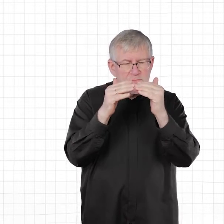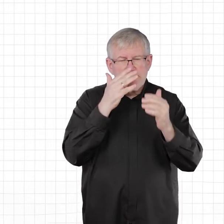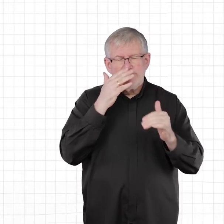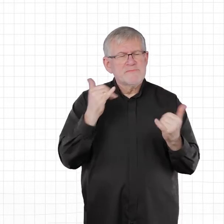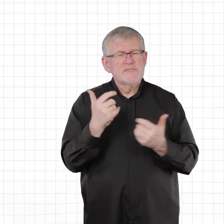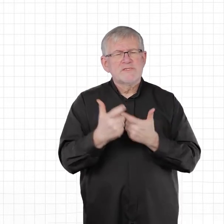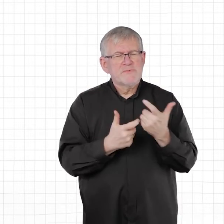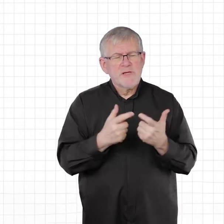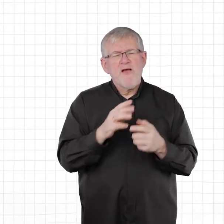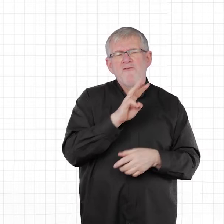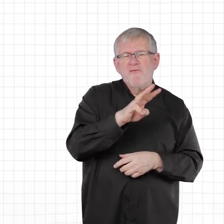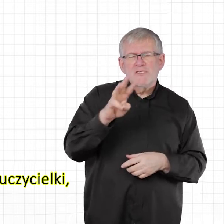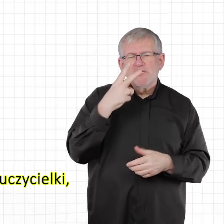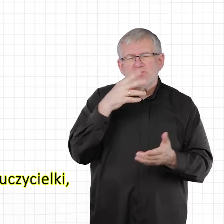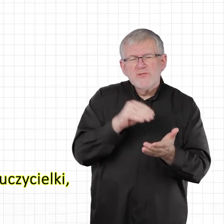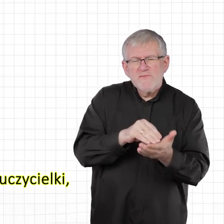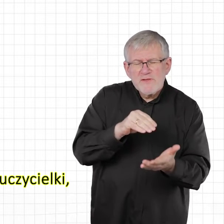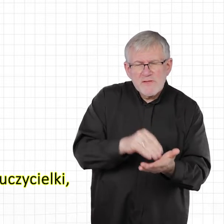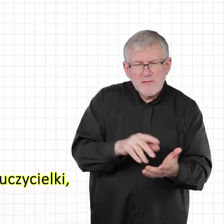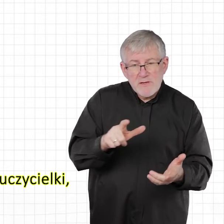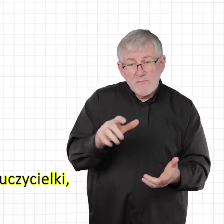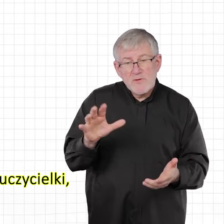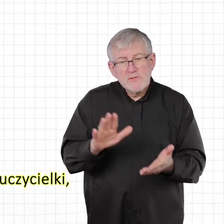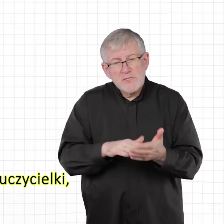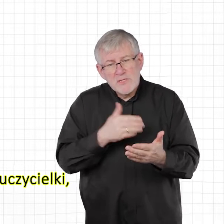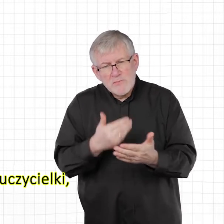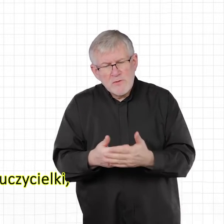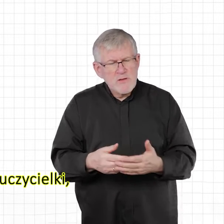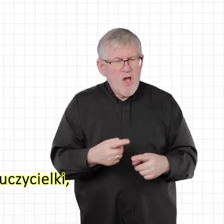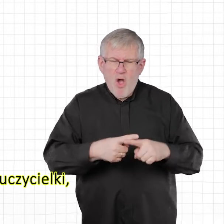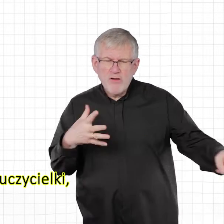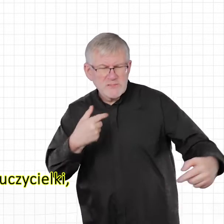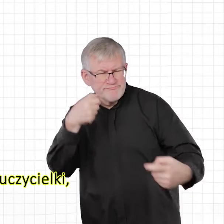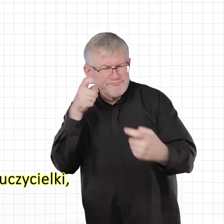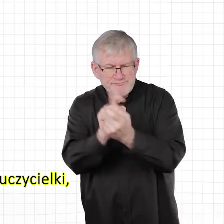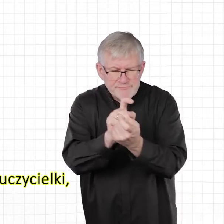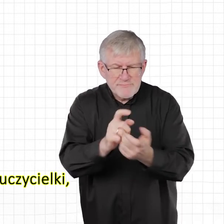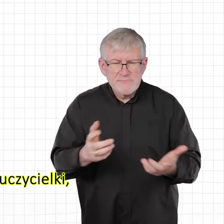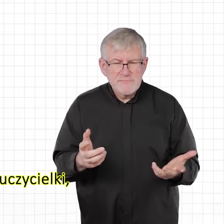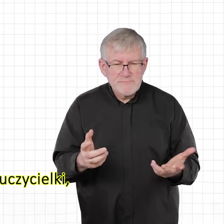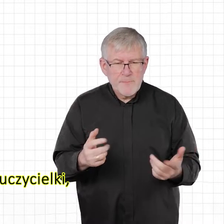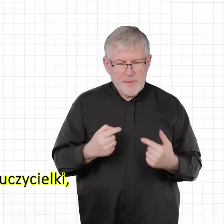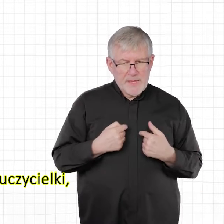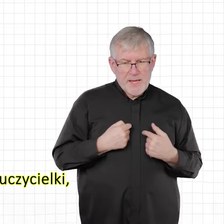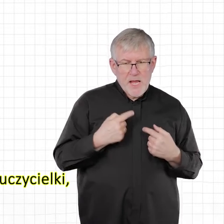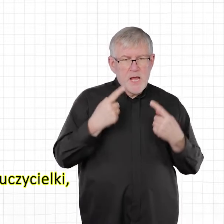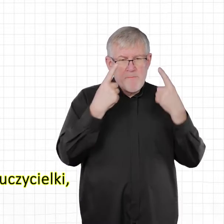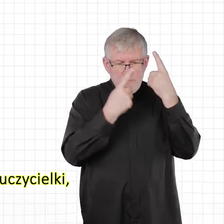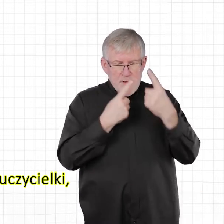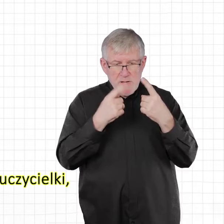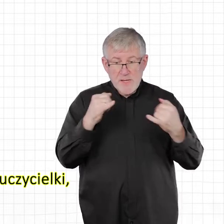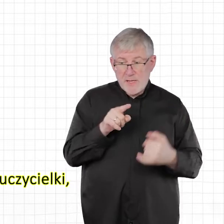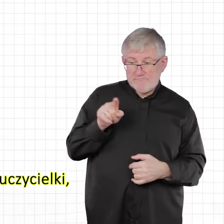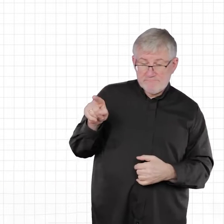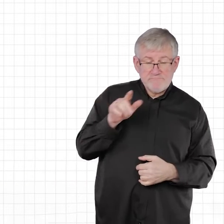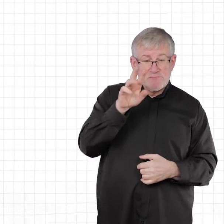change something, that there's something wrong. So what I try to do when I'm training my teachers, I